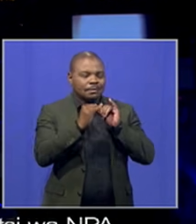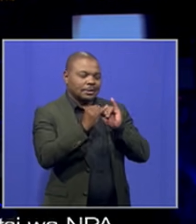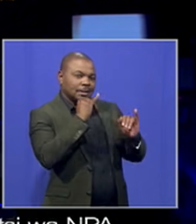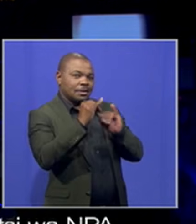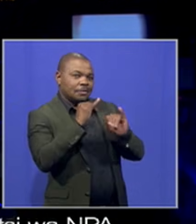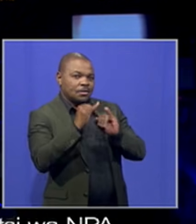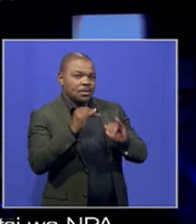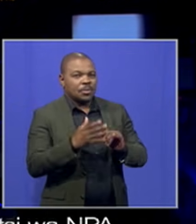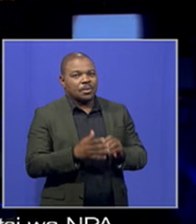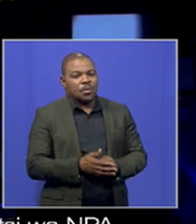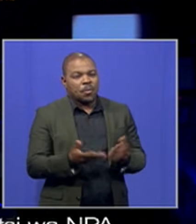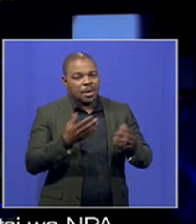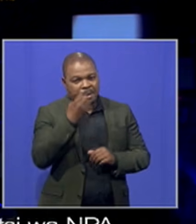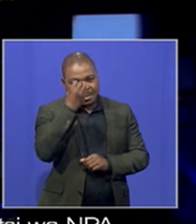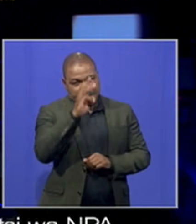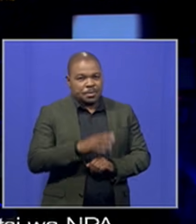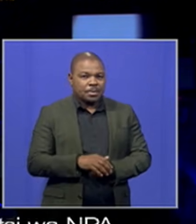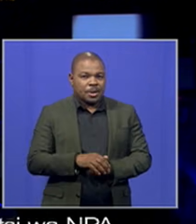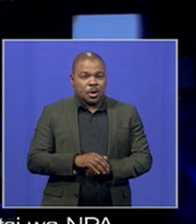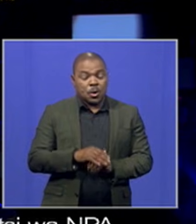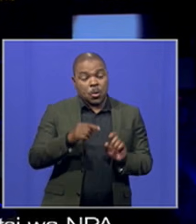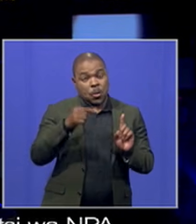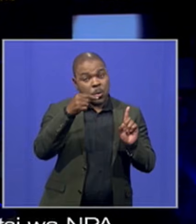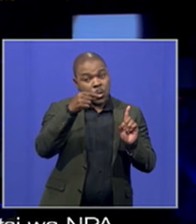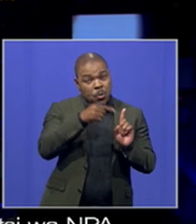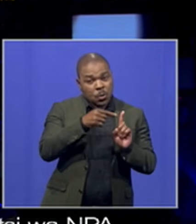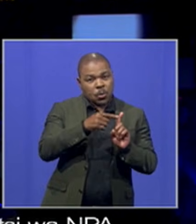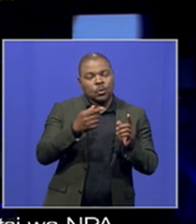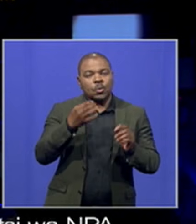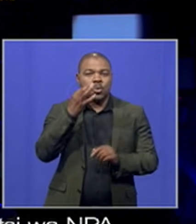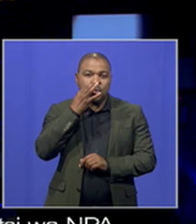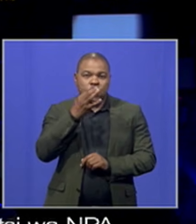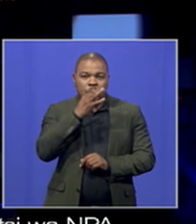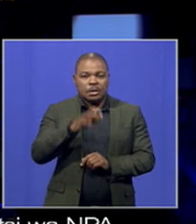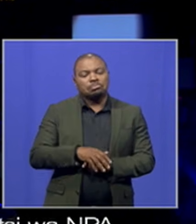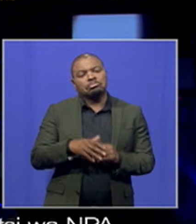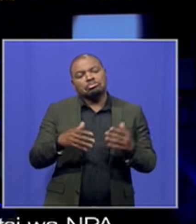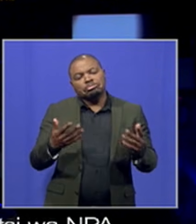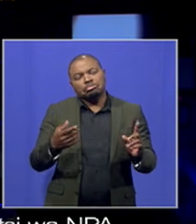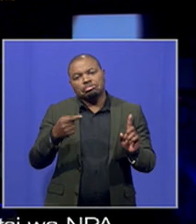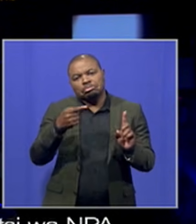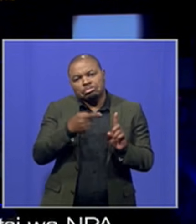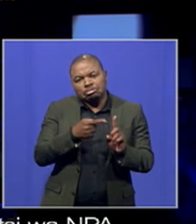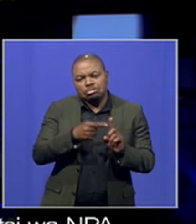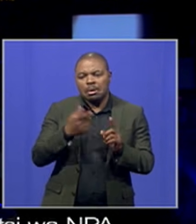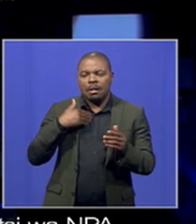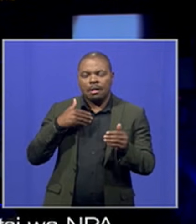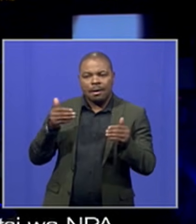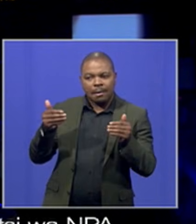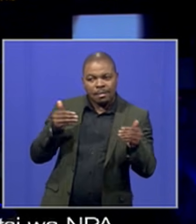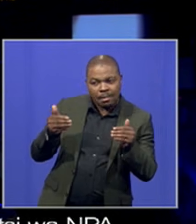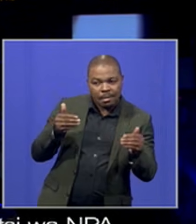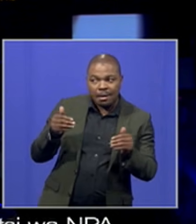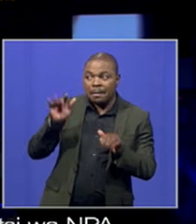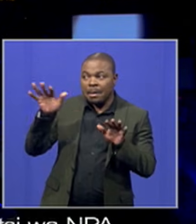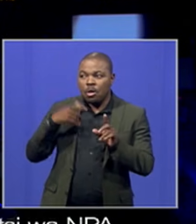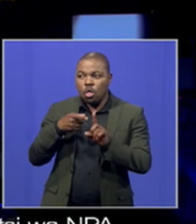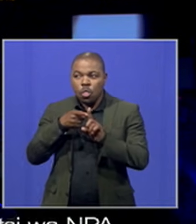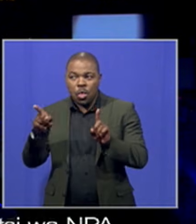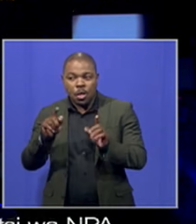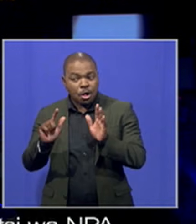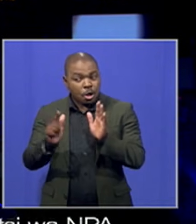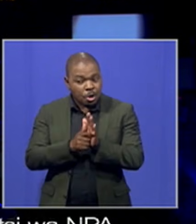la dipotsoloso ka jeno Pretoria. Kronye o boletse hore tsamaisong ya hae bao ba ikobela melao ba tla